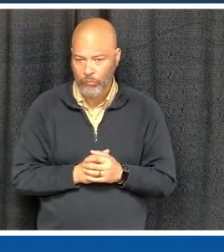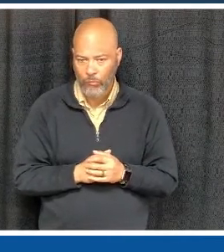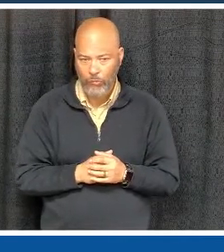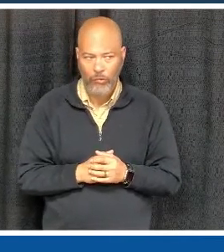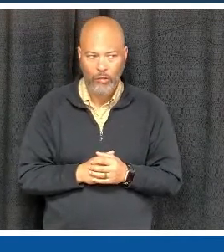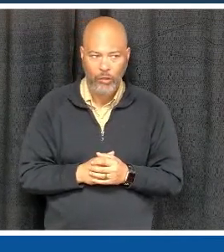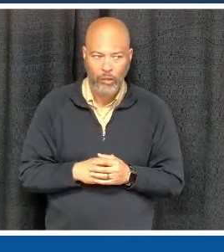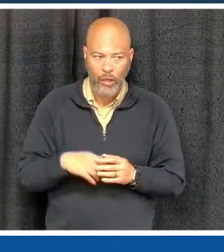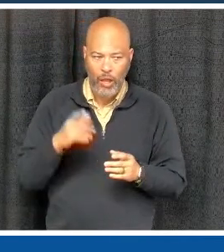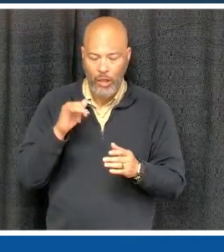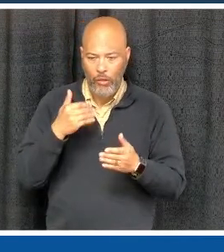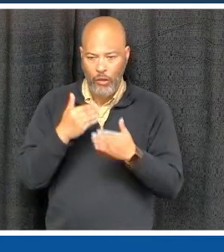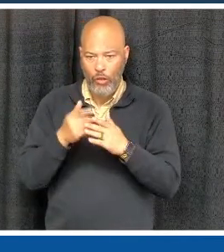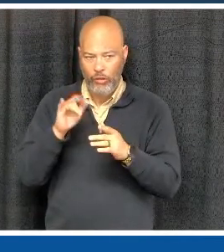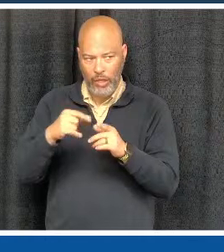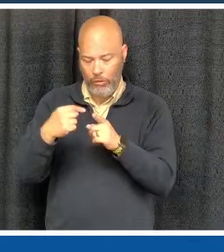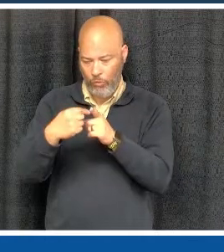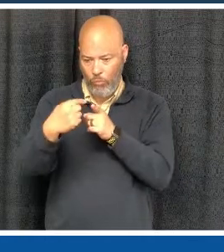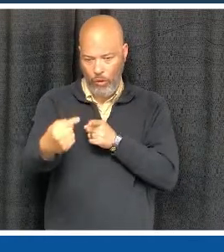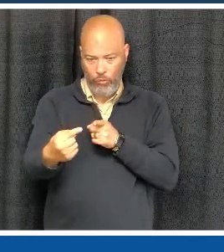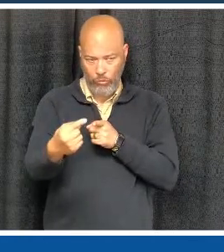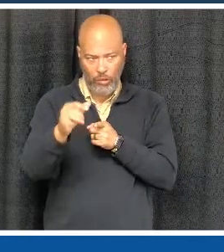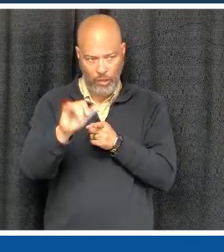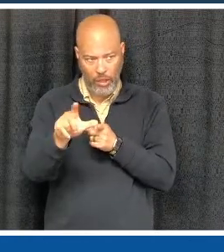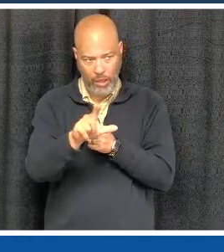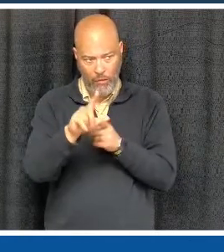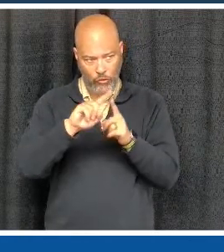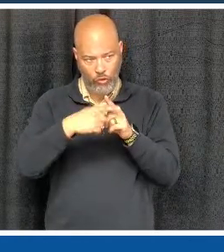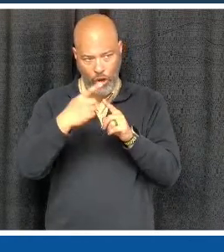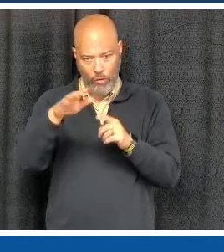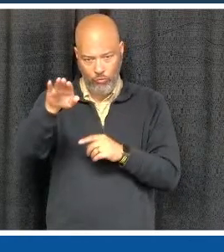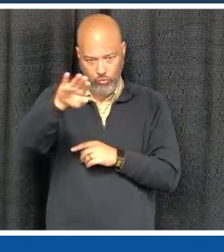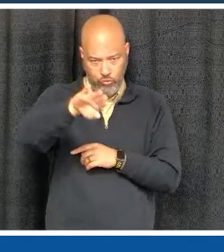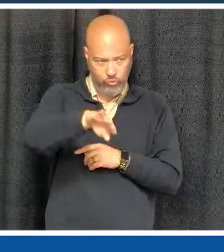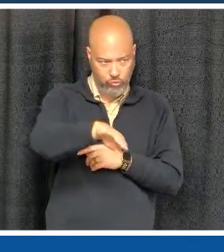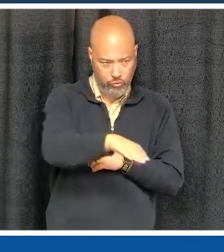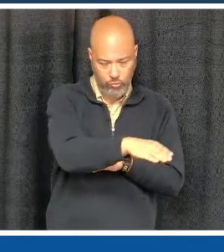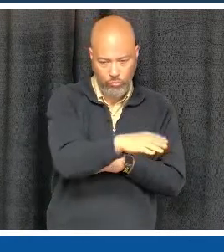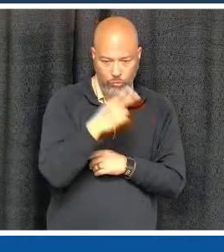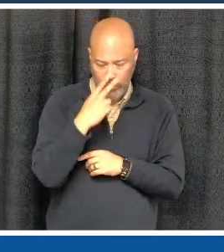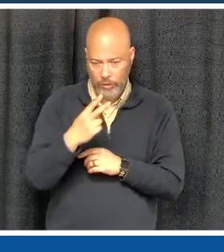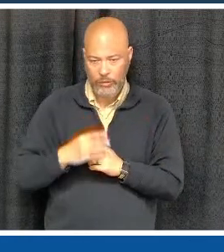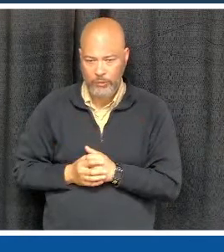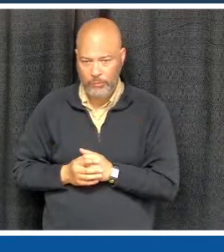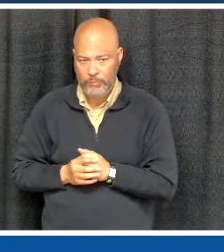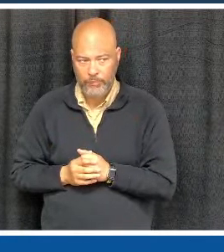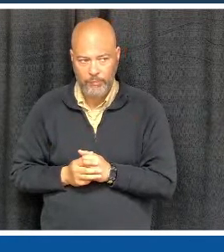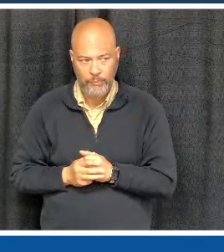Another close one, you can see that the property to the left does start falling off on the property.